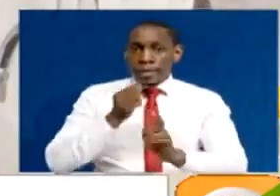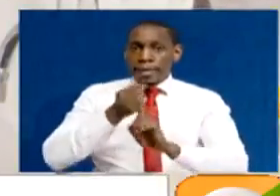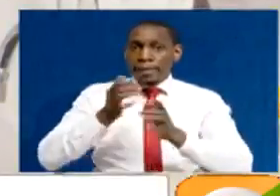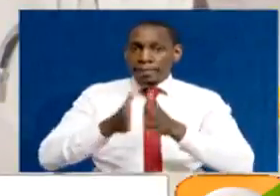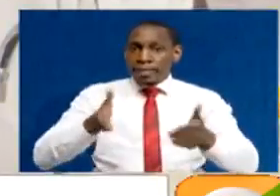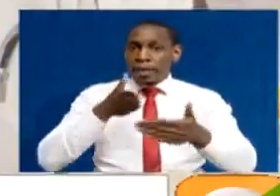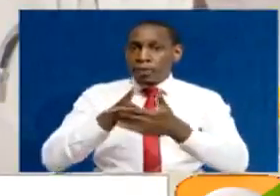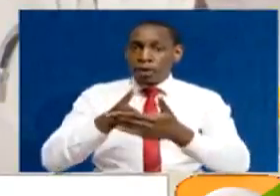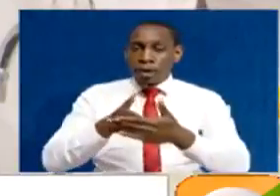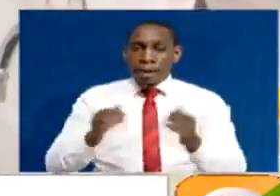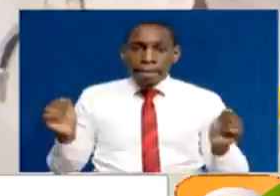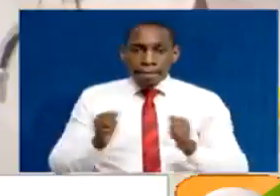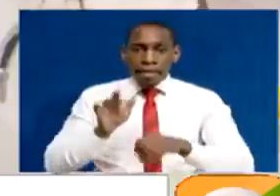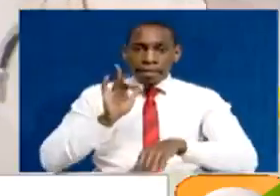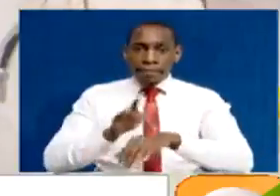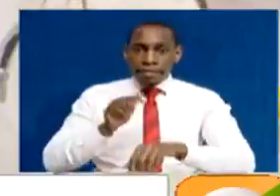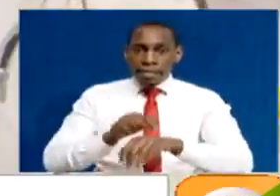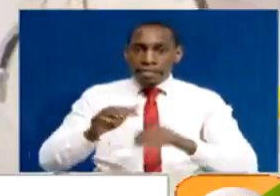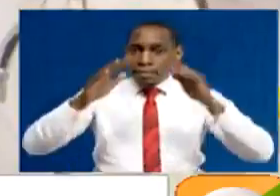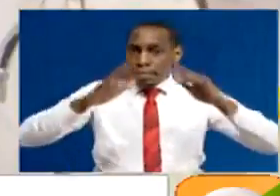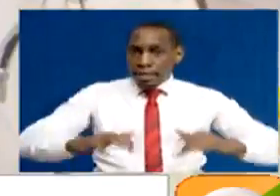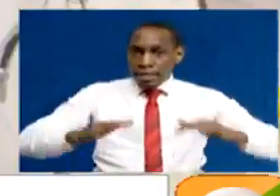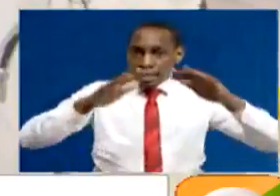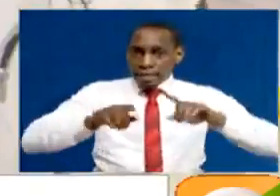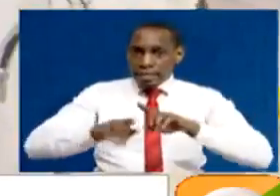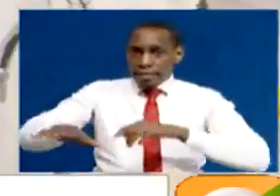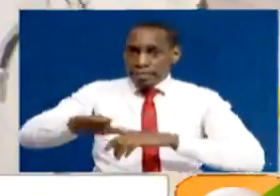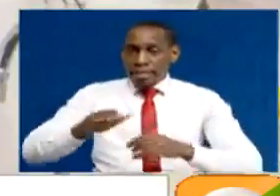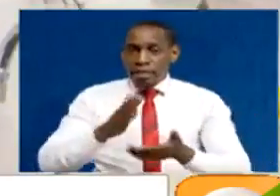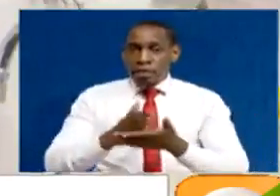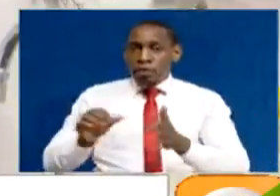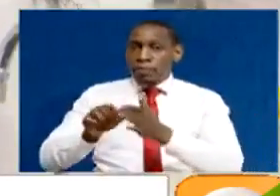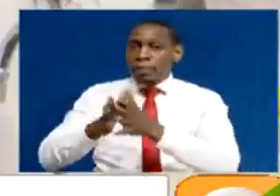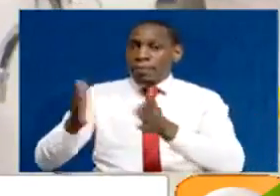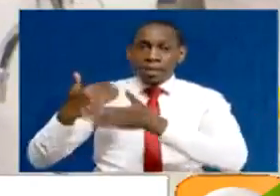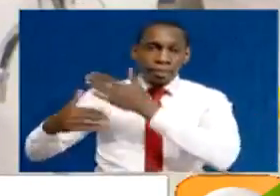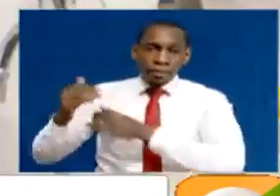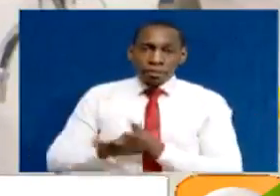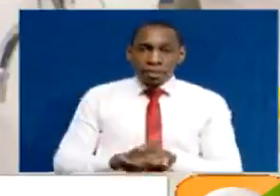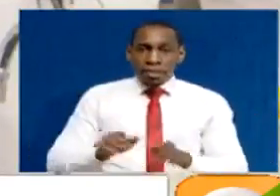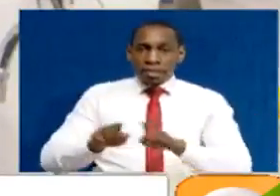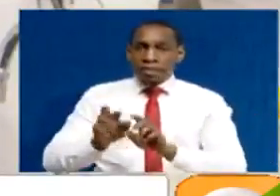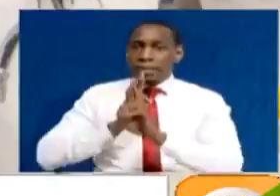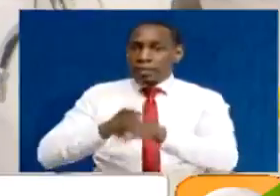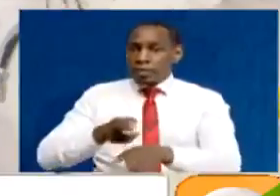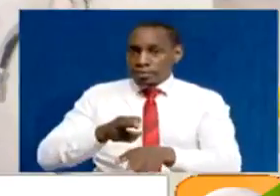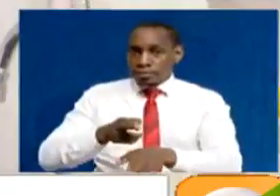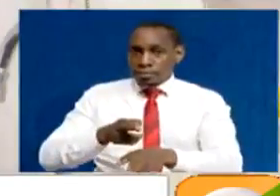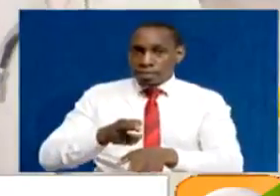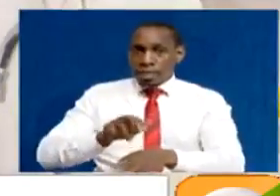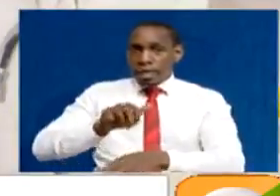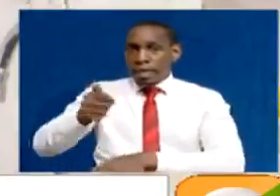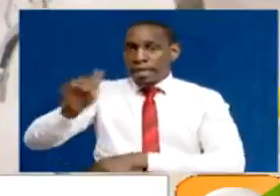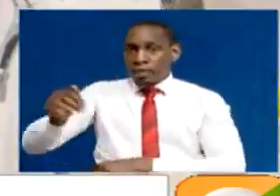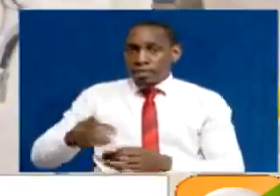impact in preventing malaria infection during the rainy season in those areas, which had been a big problem. And with that result, some